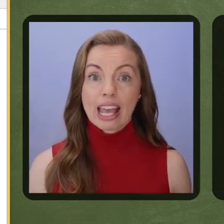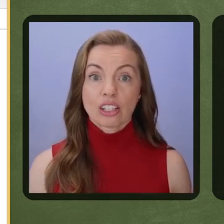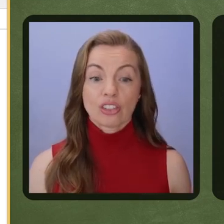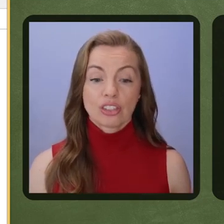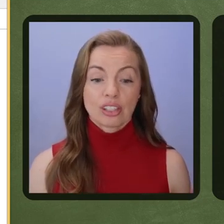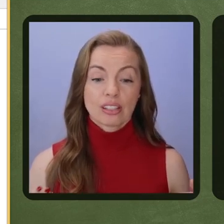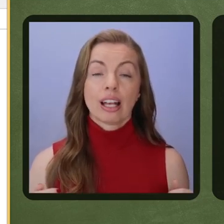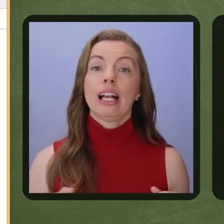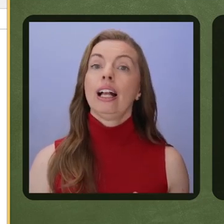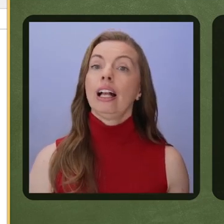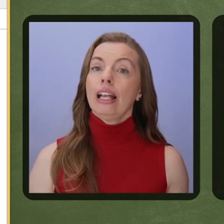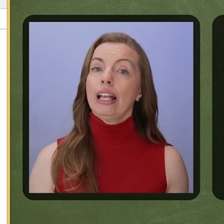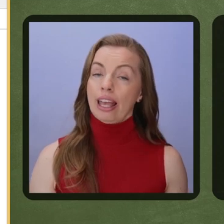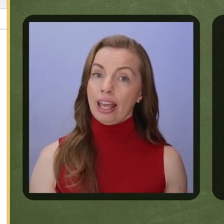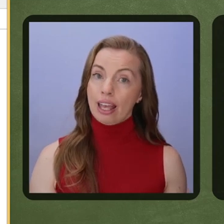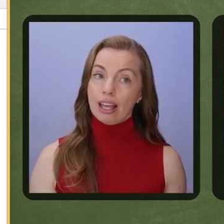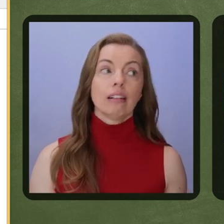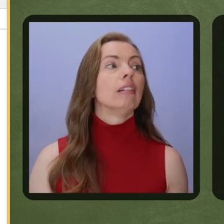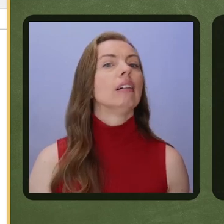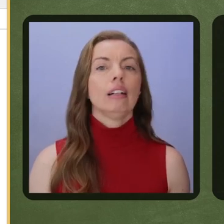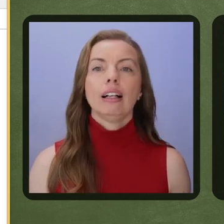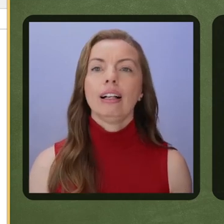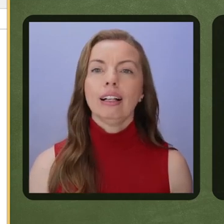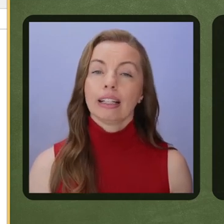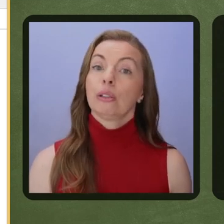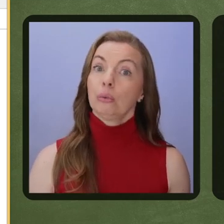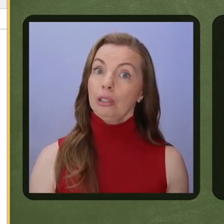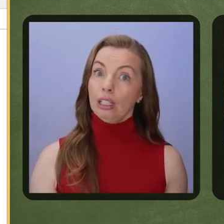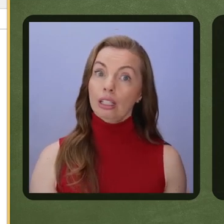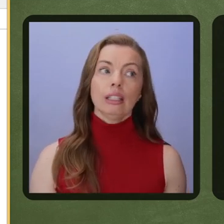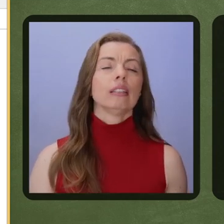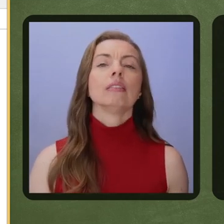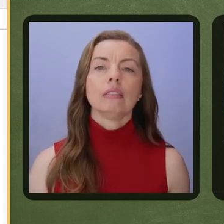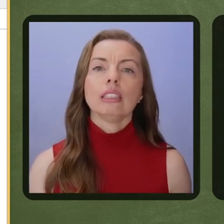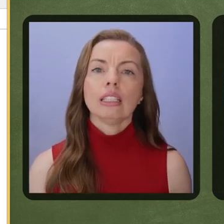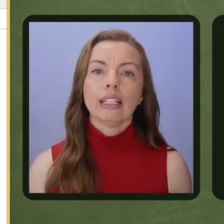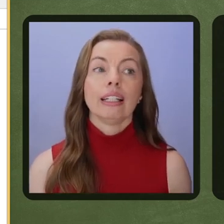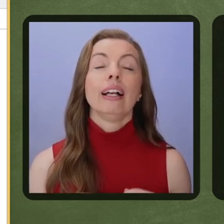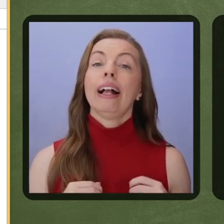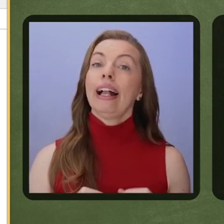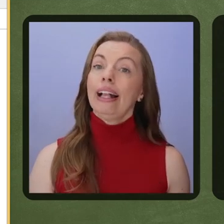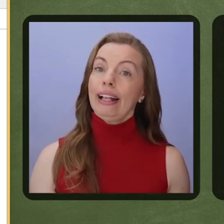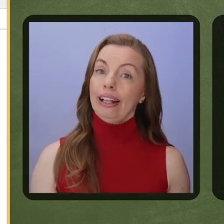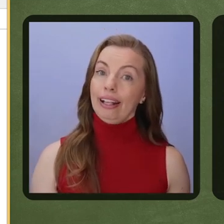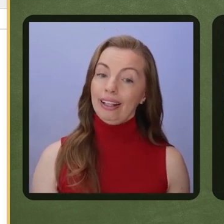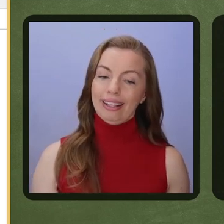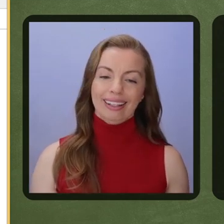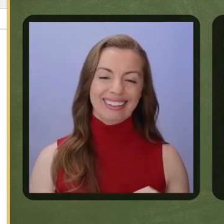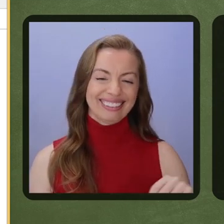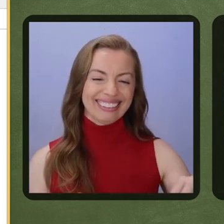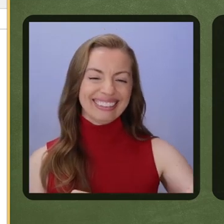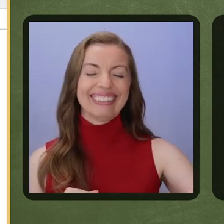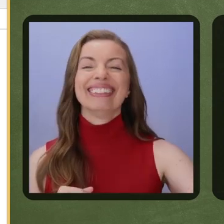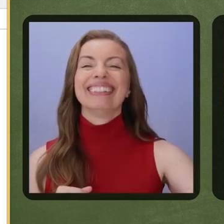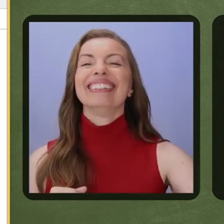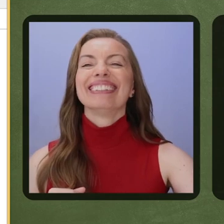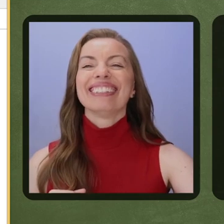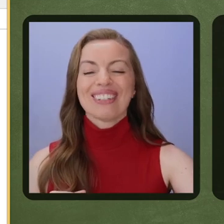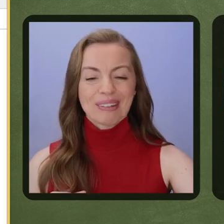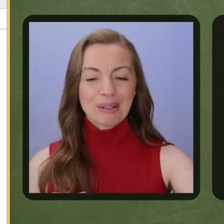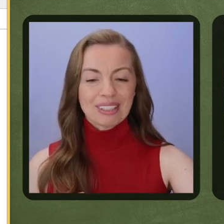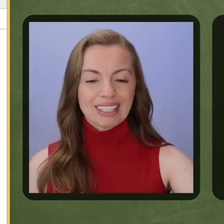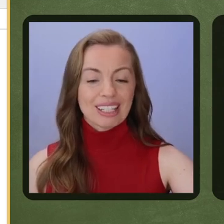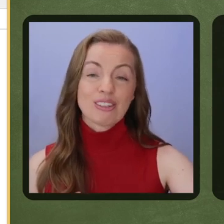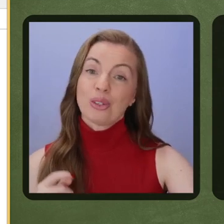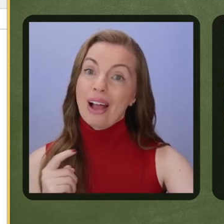and answers. É? É, like really? Really? É?